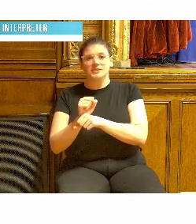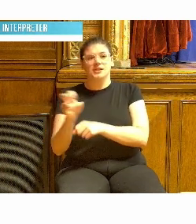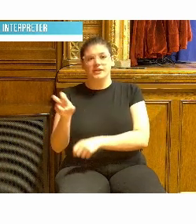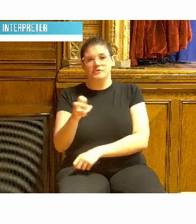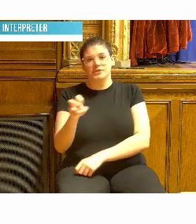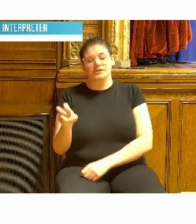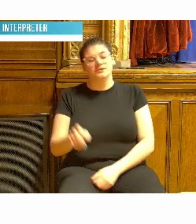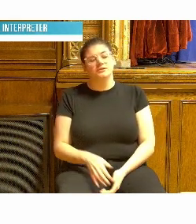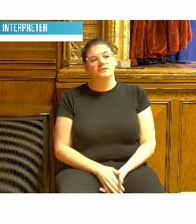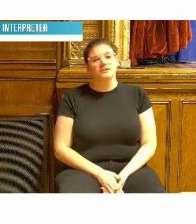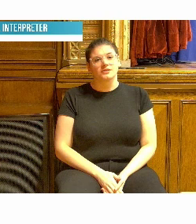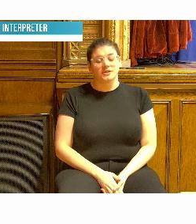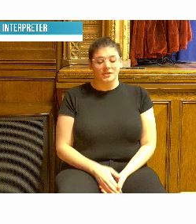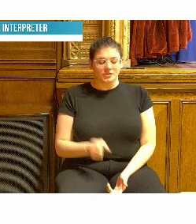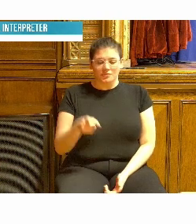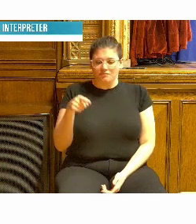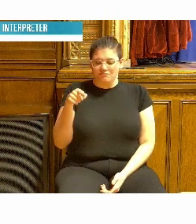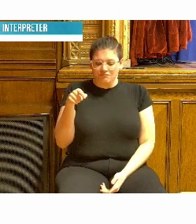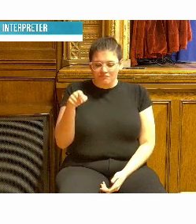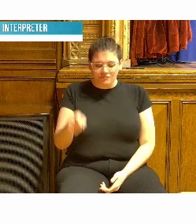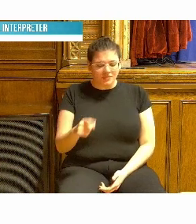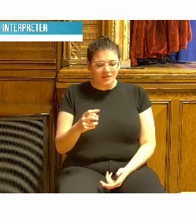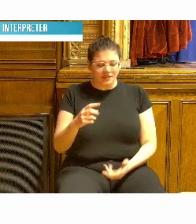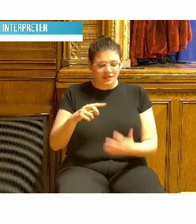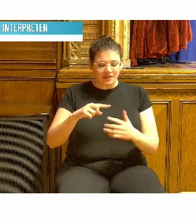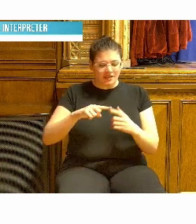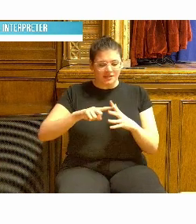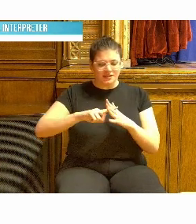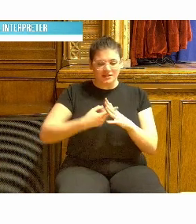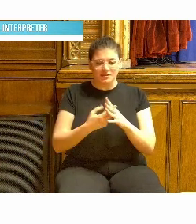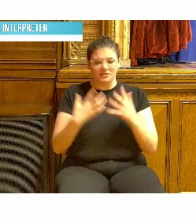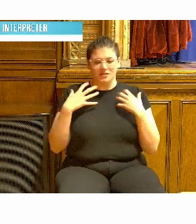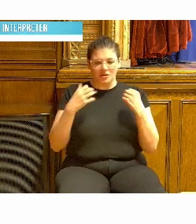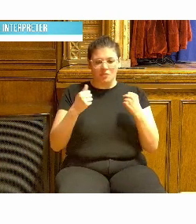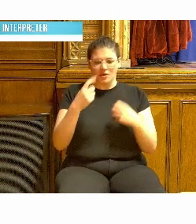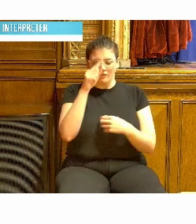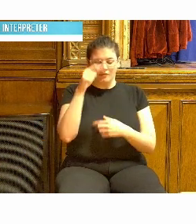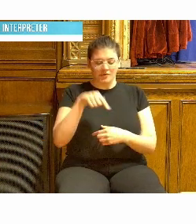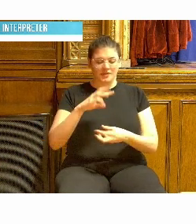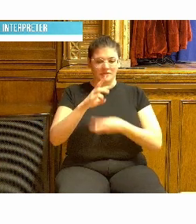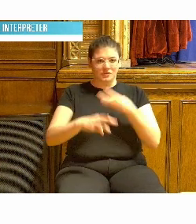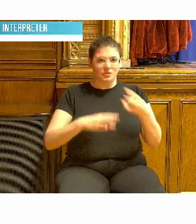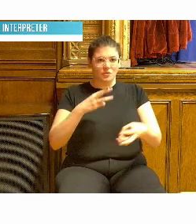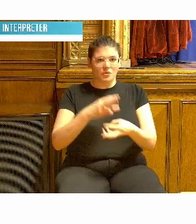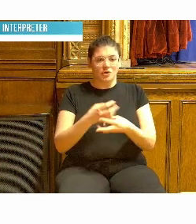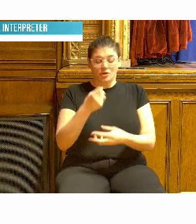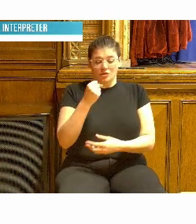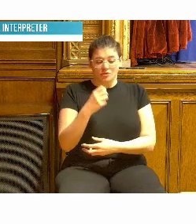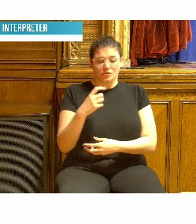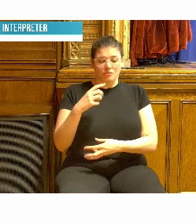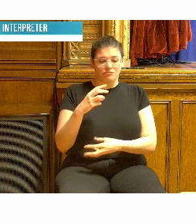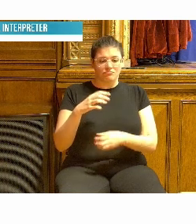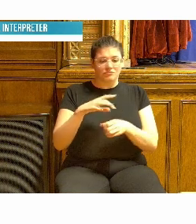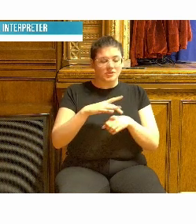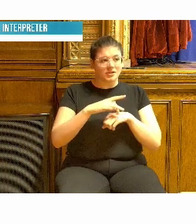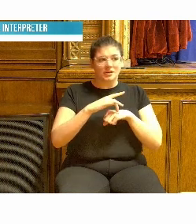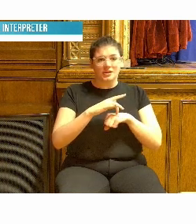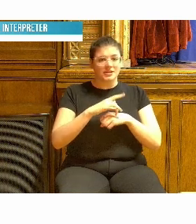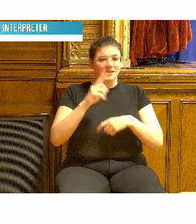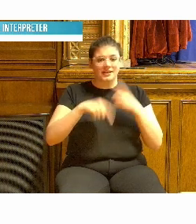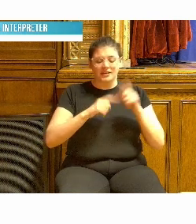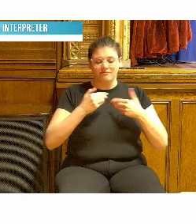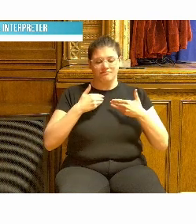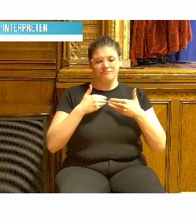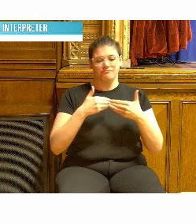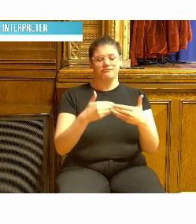world. So doing right, America can't go forward until they address the concerns